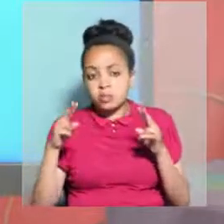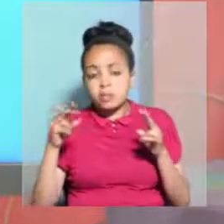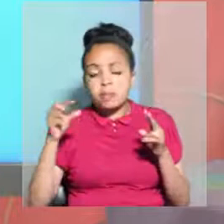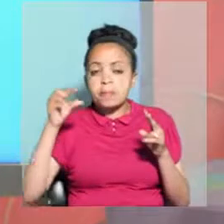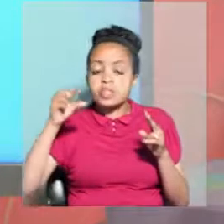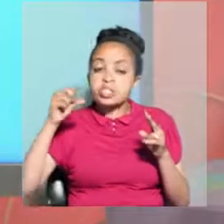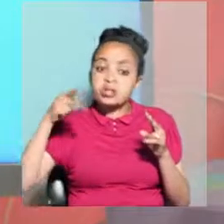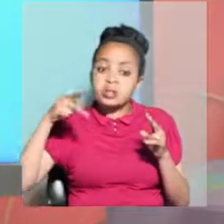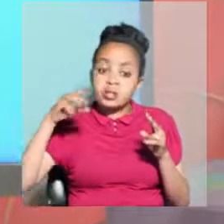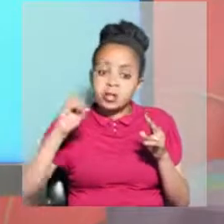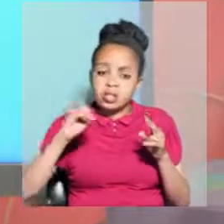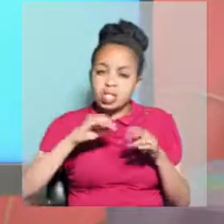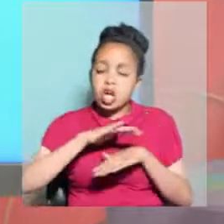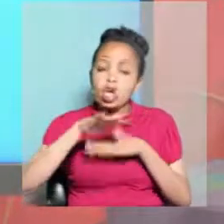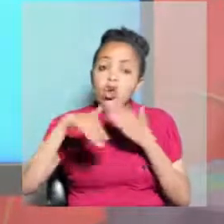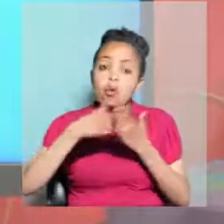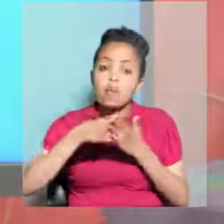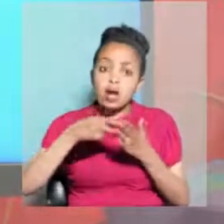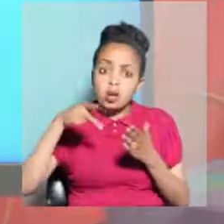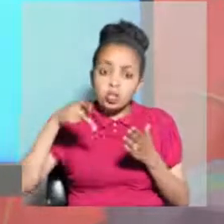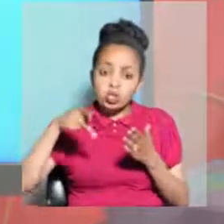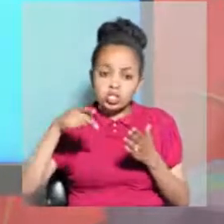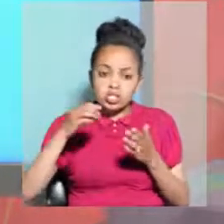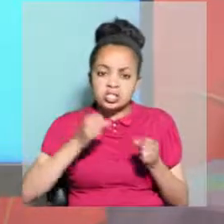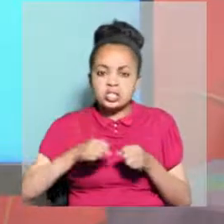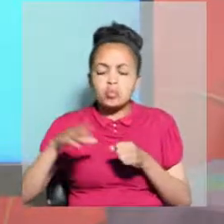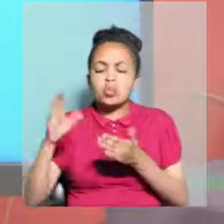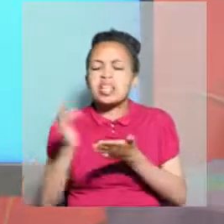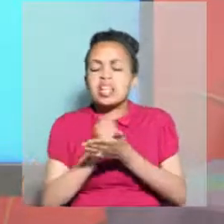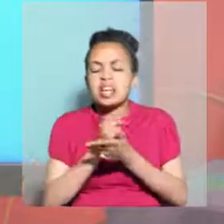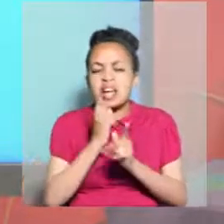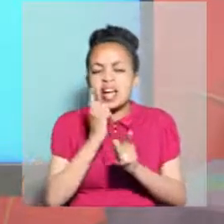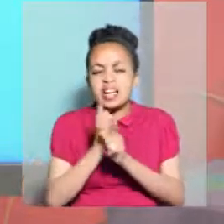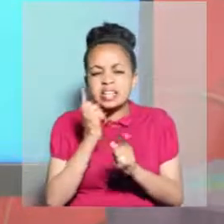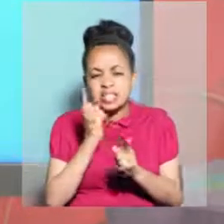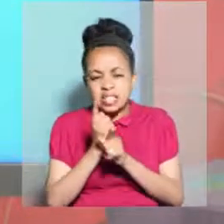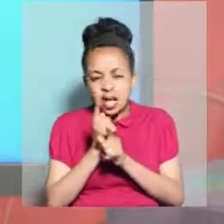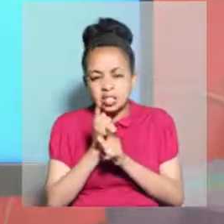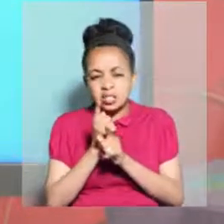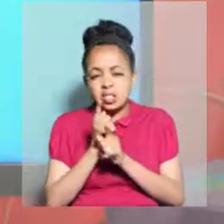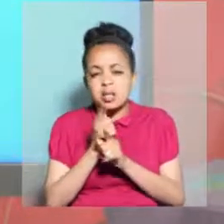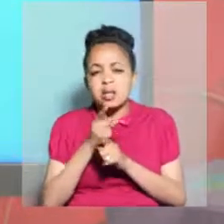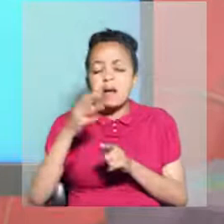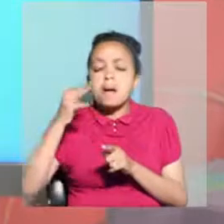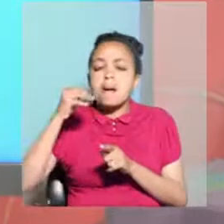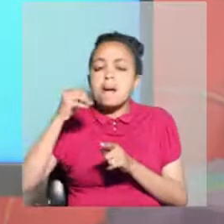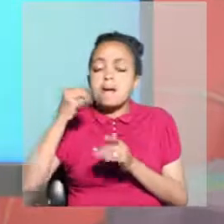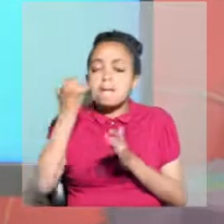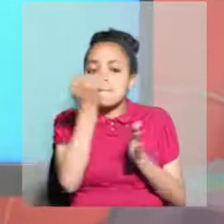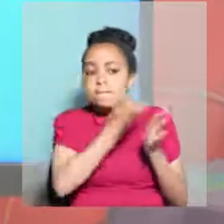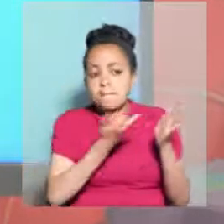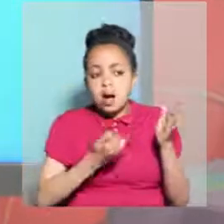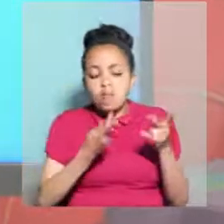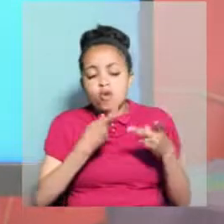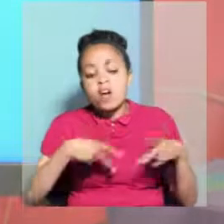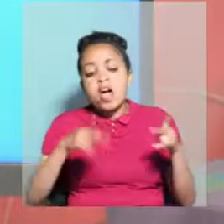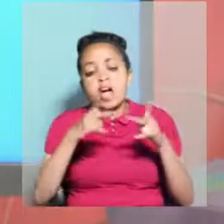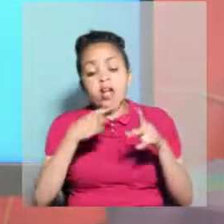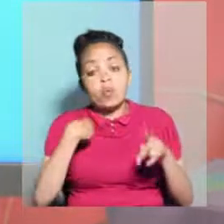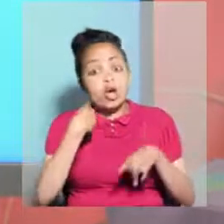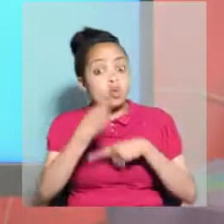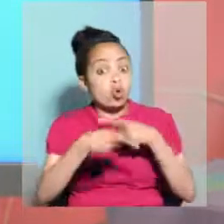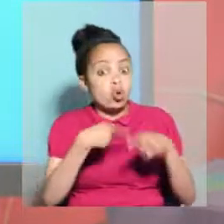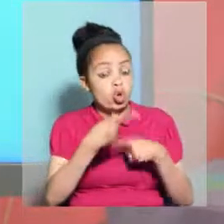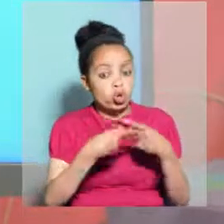like GPS, to take an exact or accurate map of an area from where we are going to